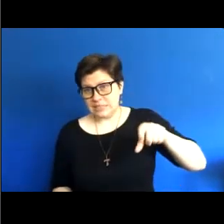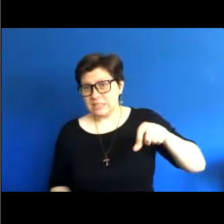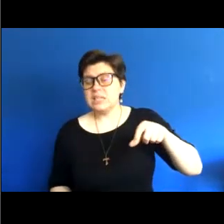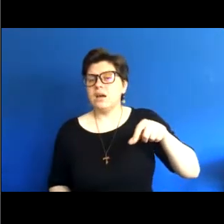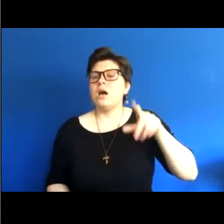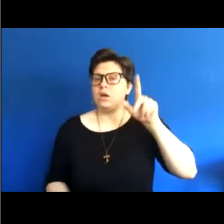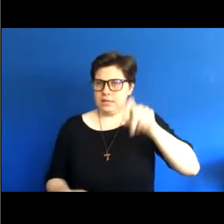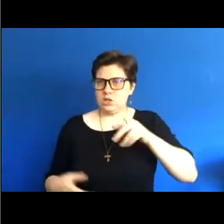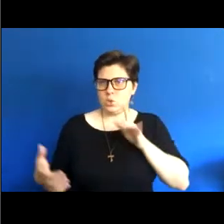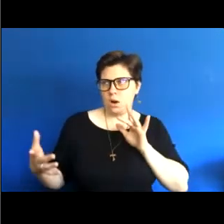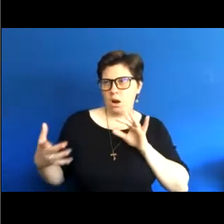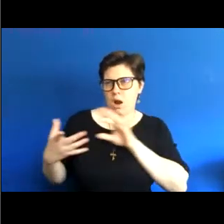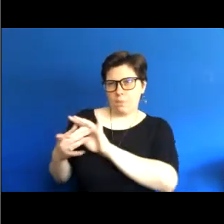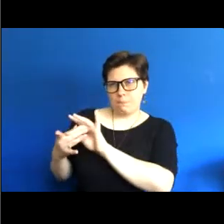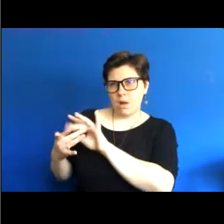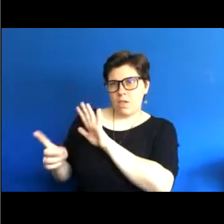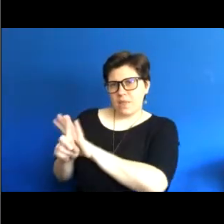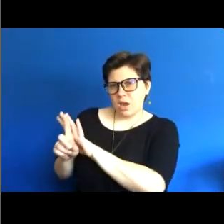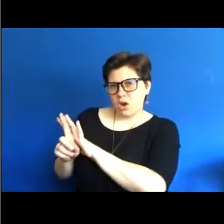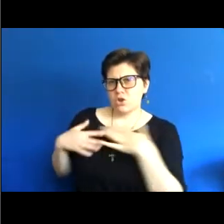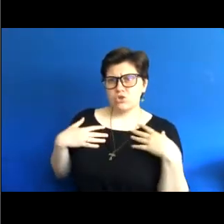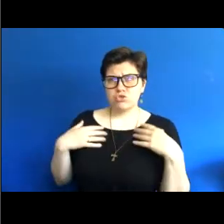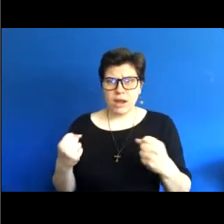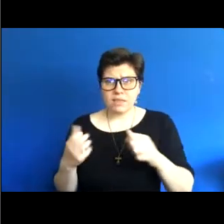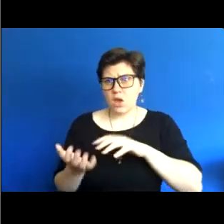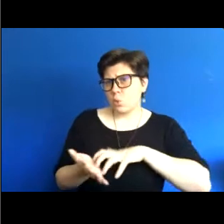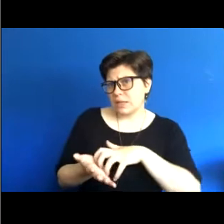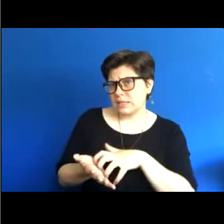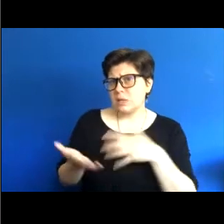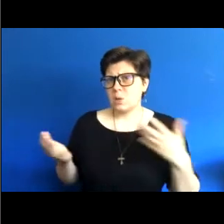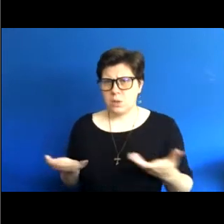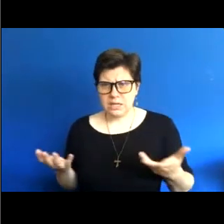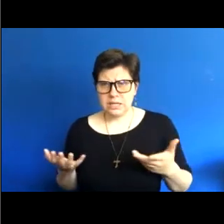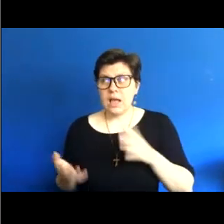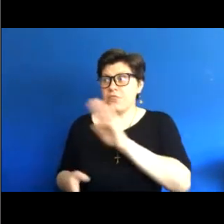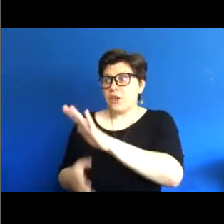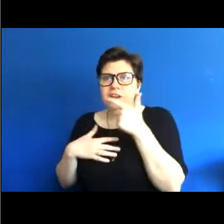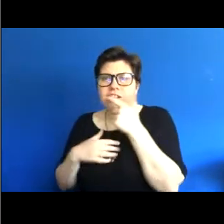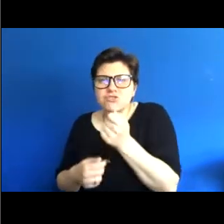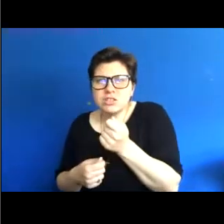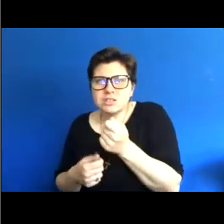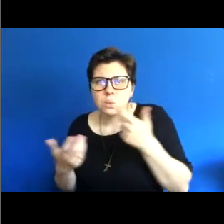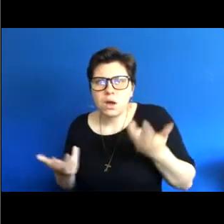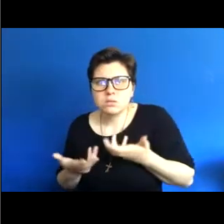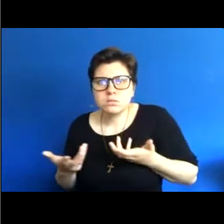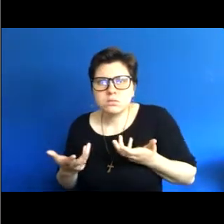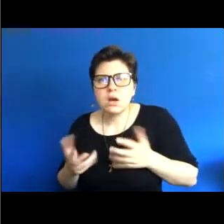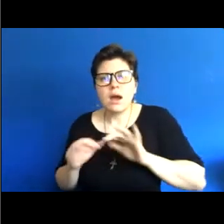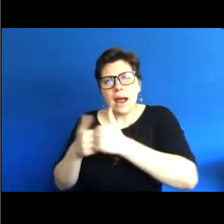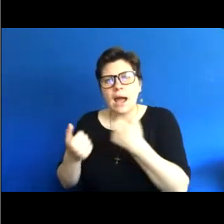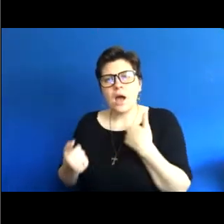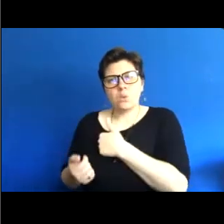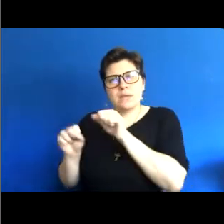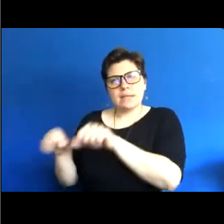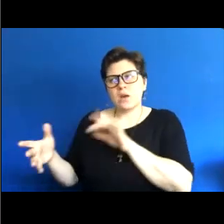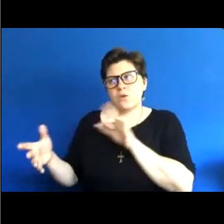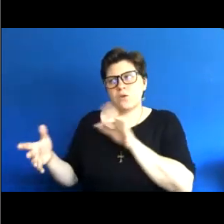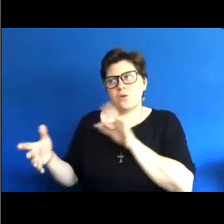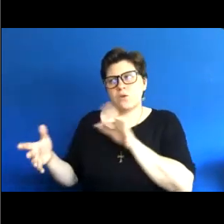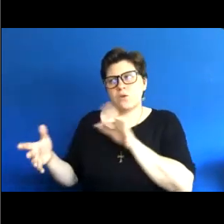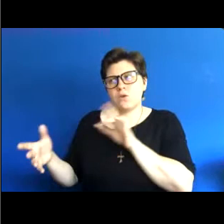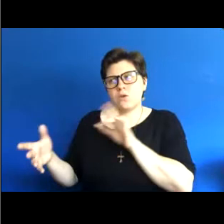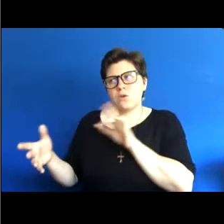to tap into what are their strengths, what are their weaknesses, what are their interests, what are ways that we can really tap in to